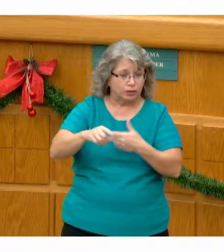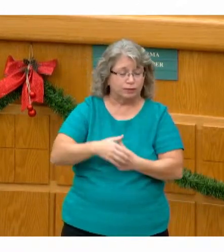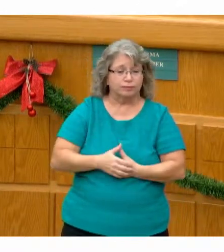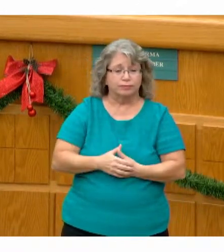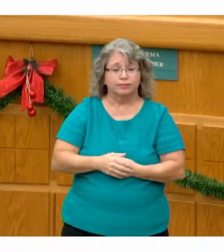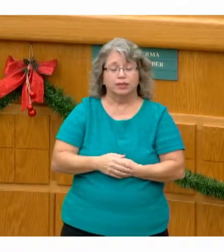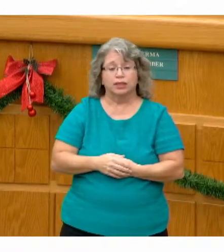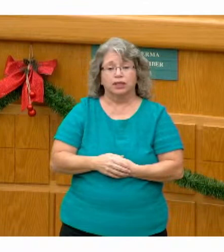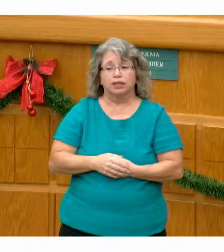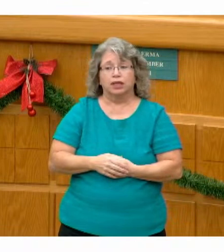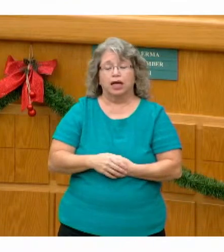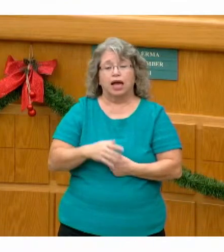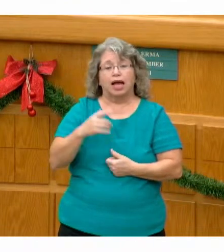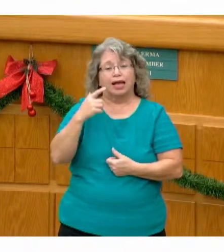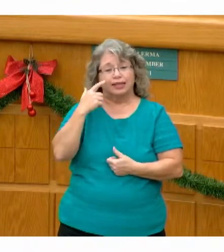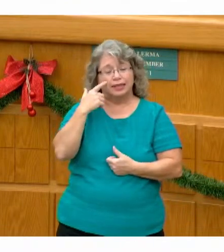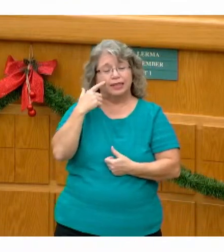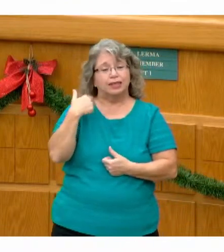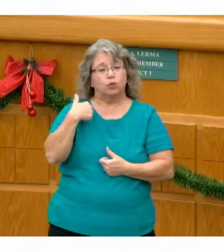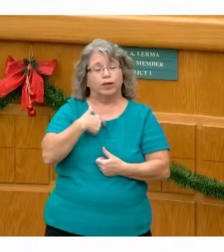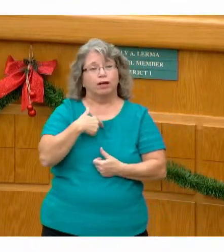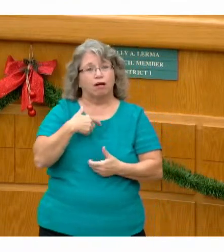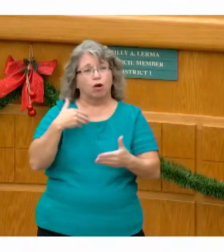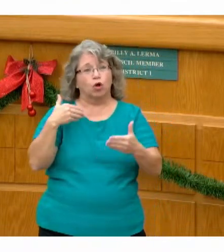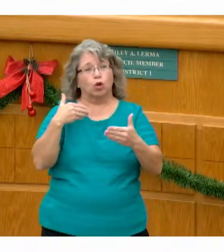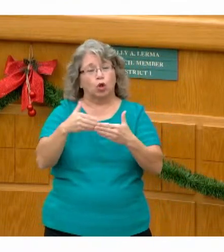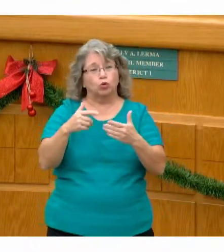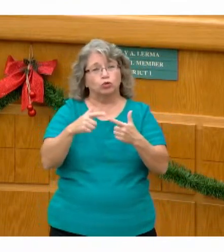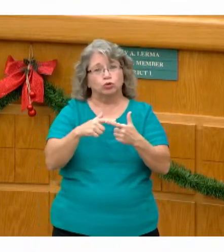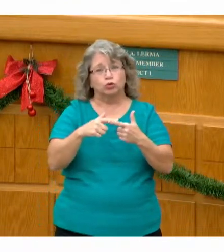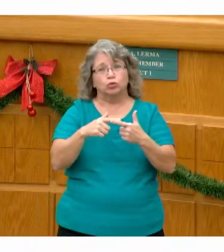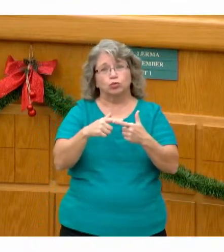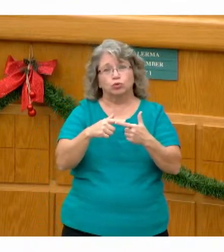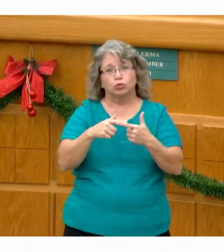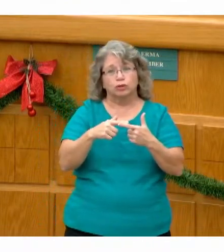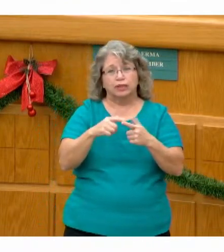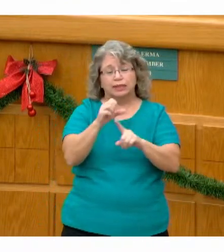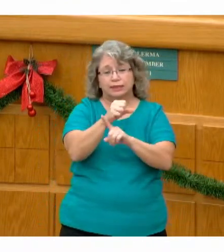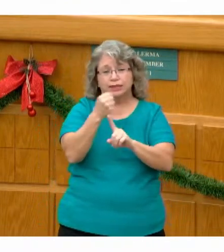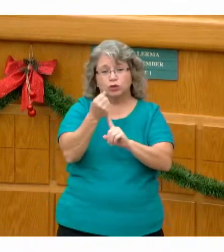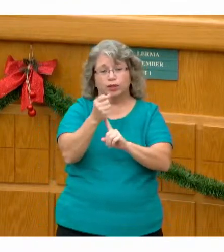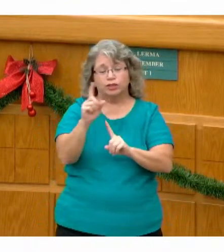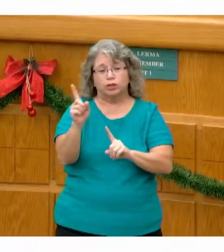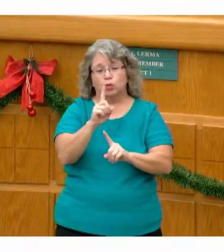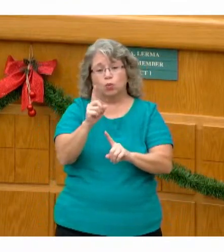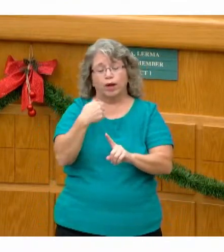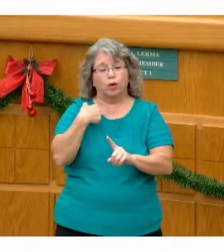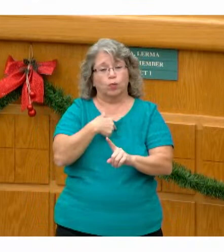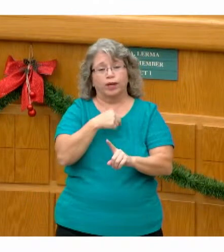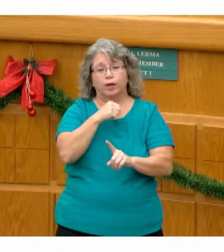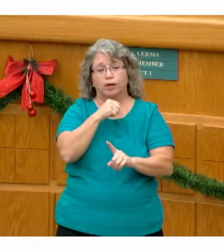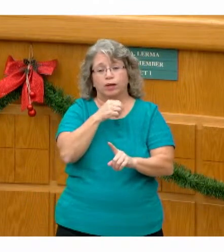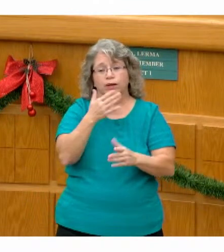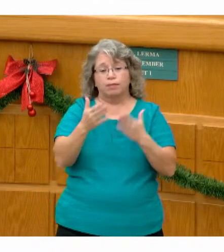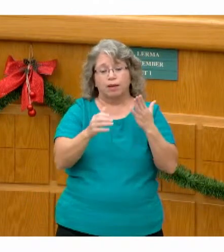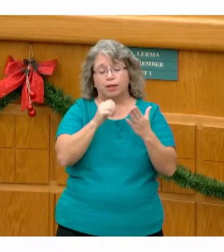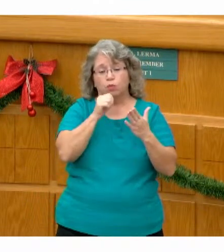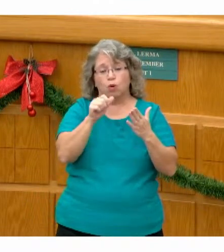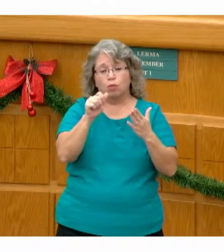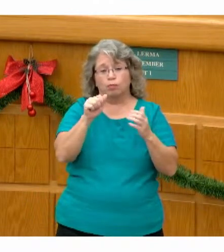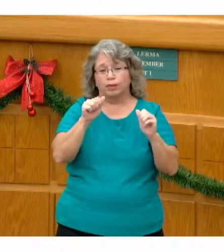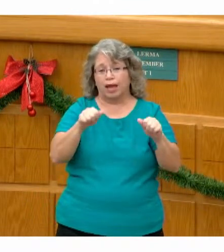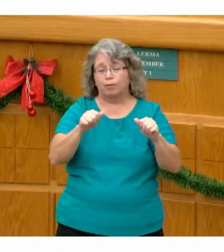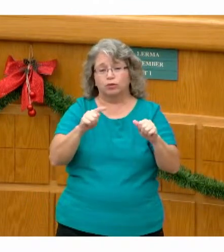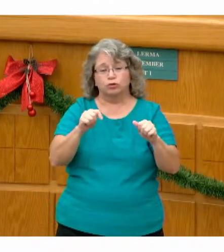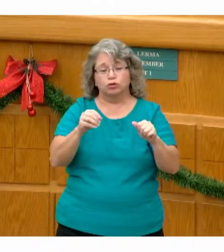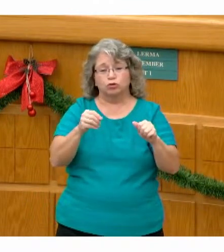of space here where the capacity of the system to monitor cases is probably going to get overwhelmed. I think you'll remember that happened to